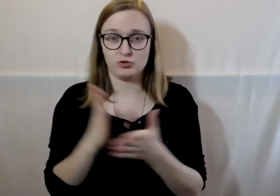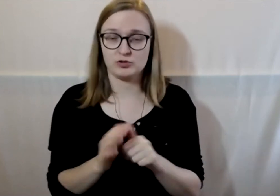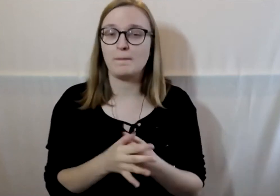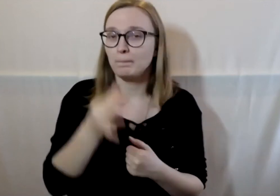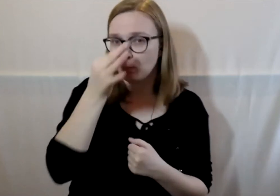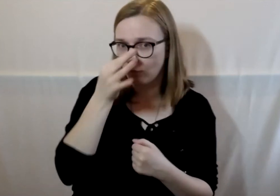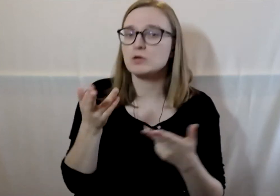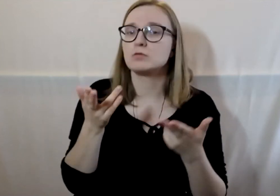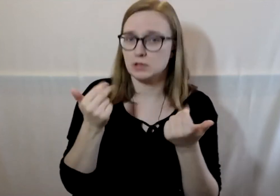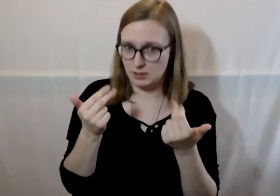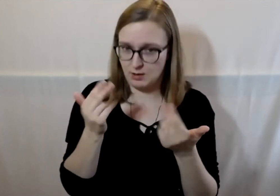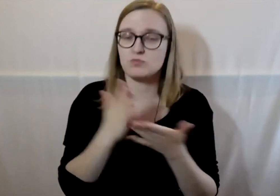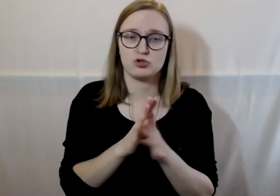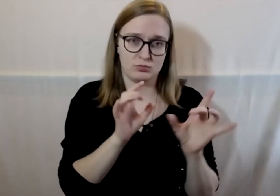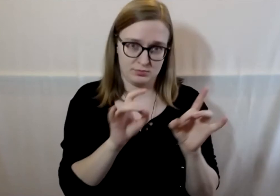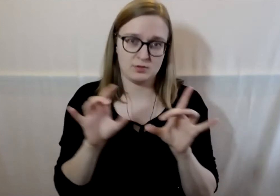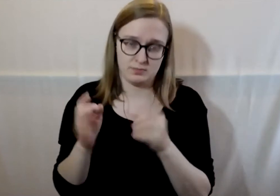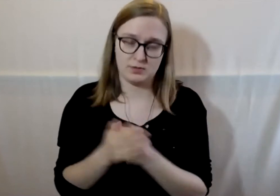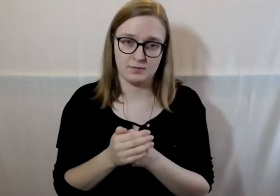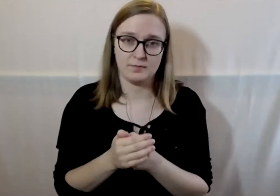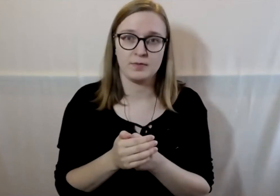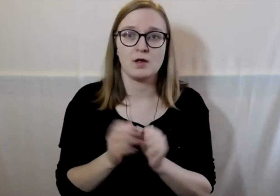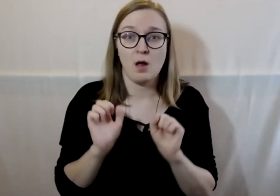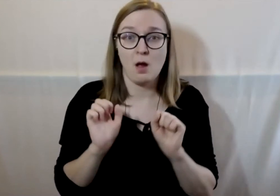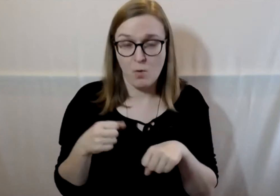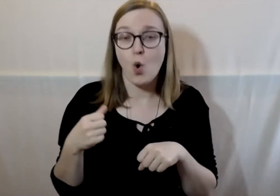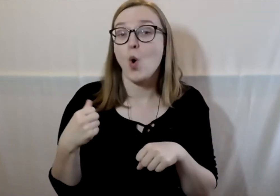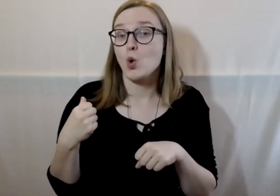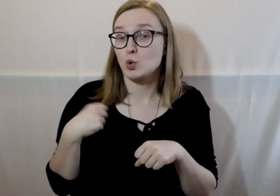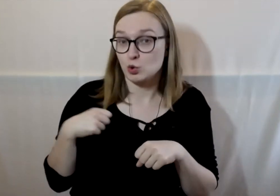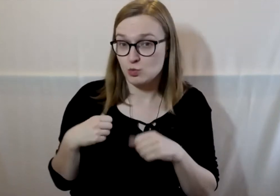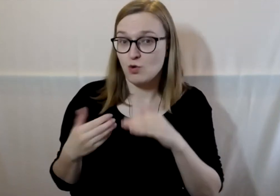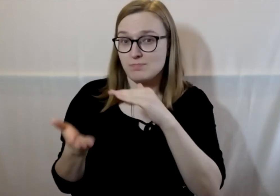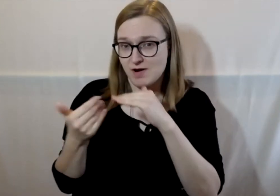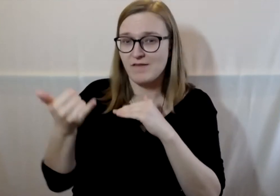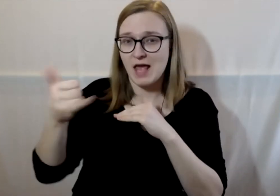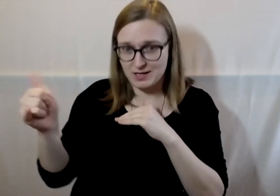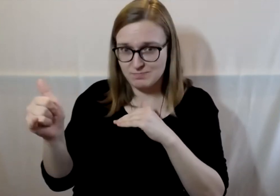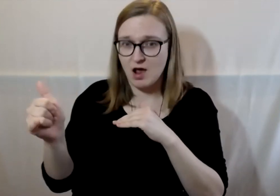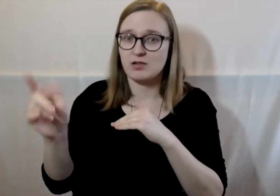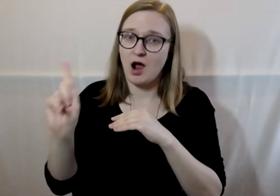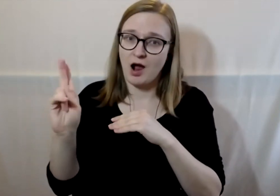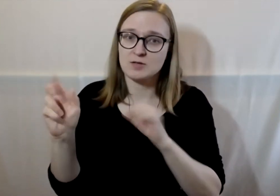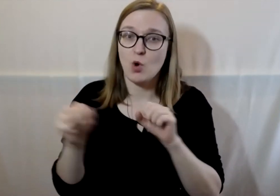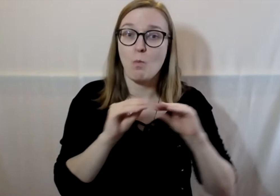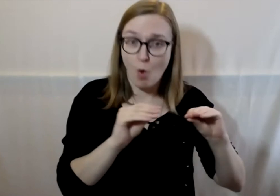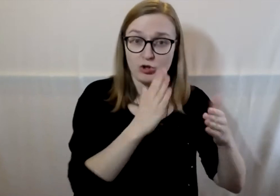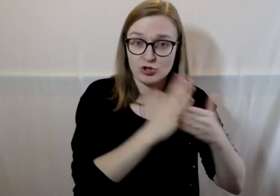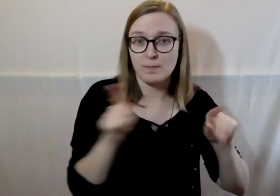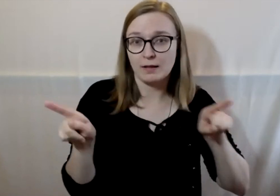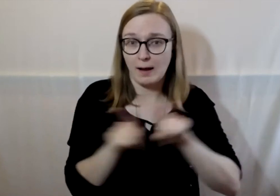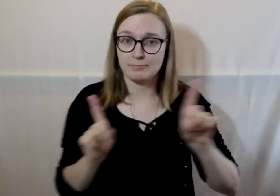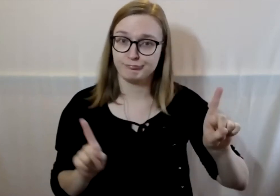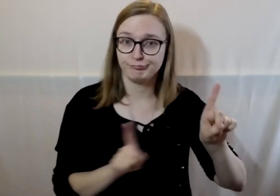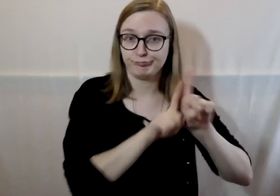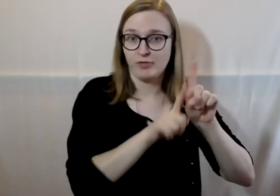the skilled people who can complement what our teachers are doing, add to, enhance what they're doing, or